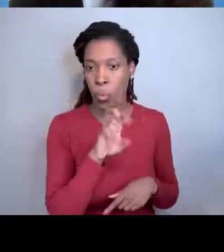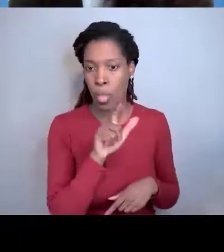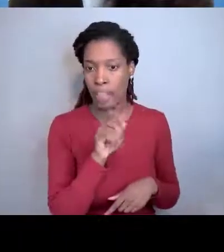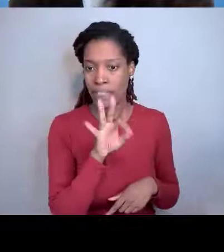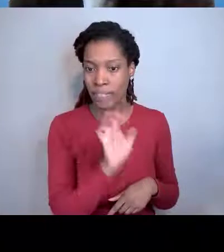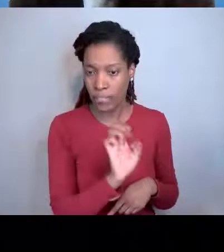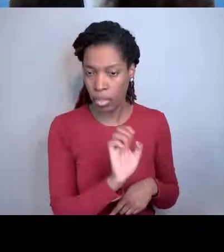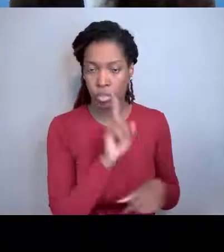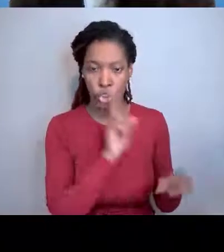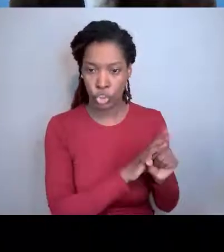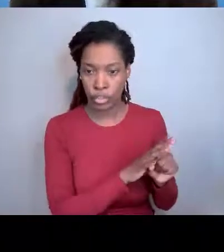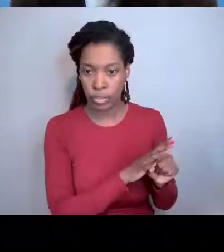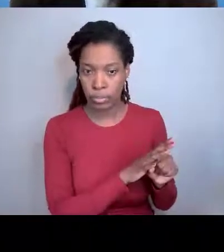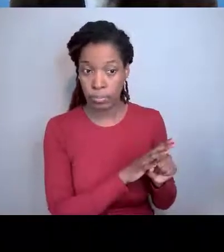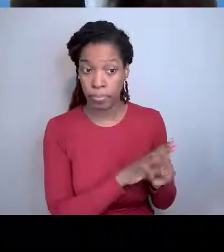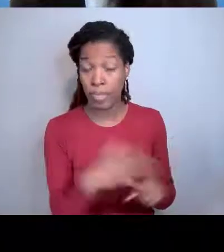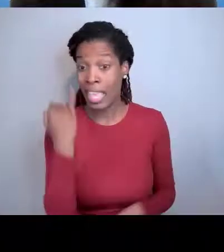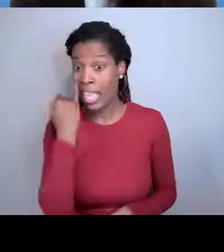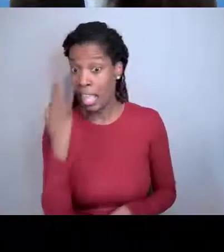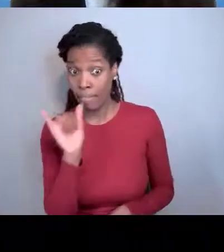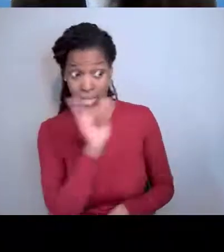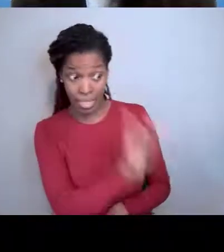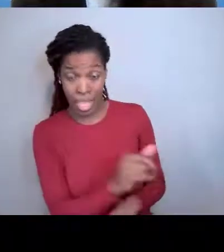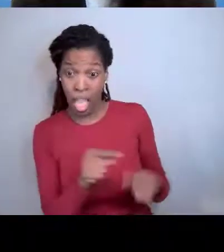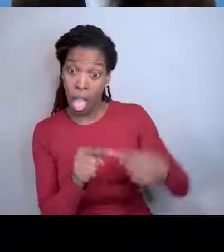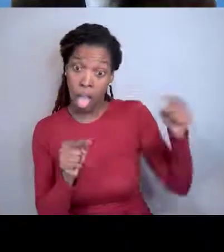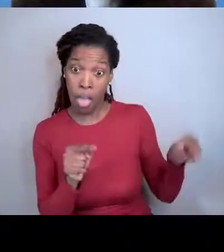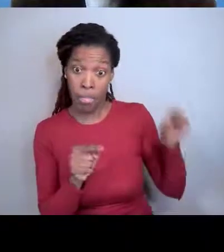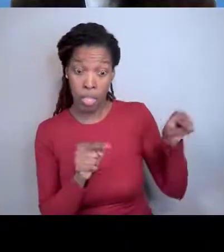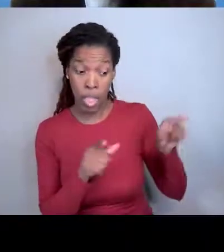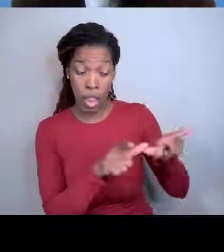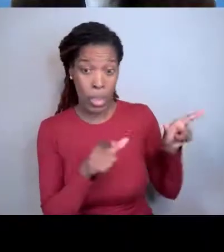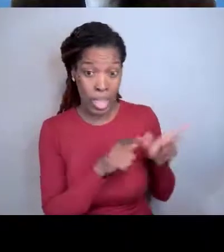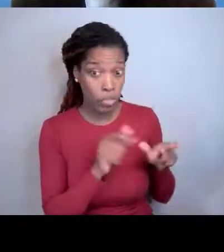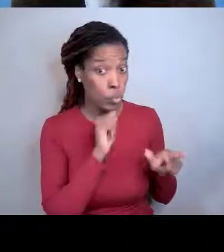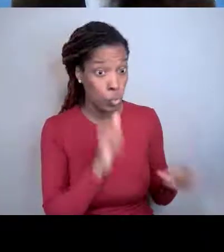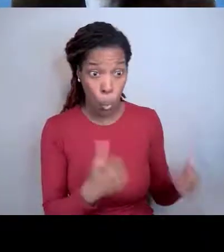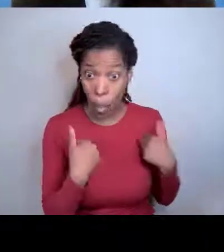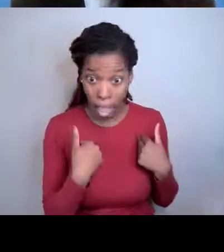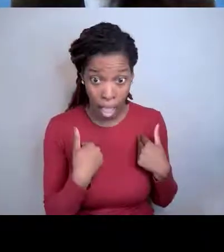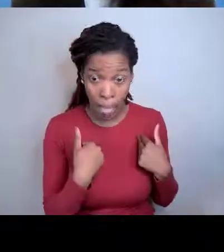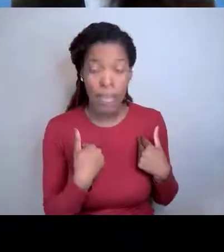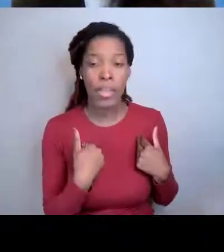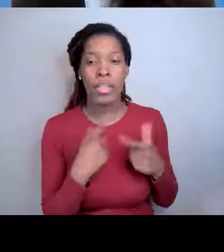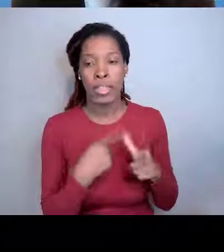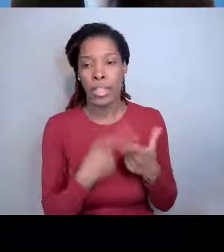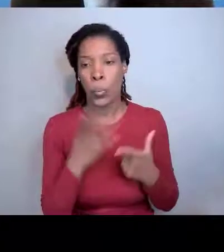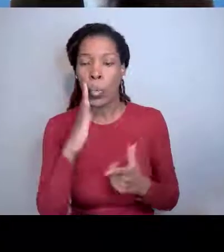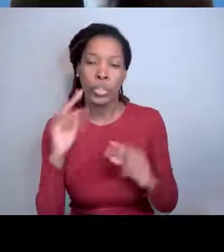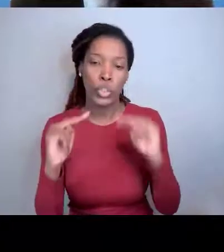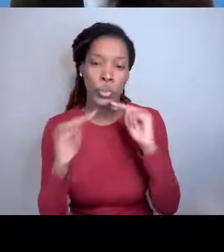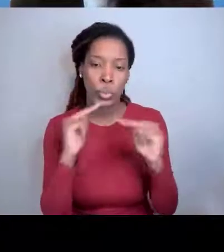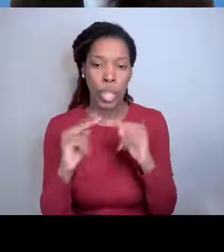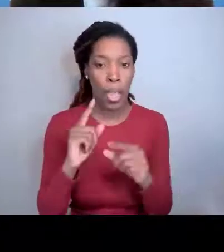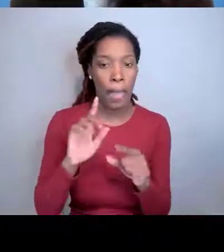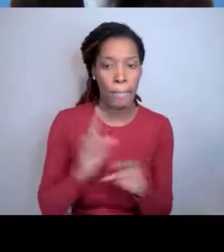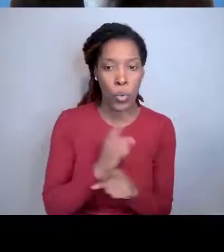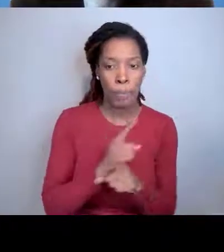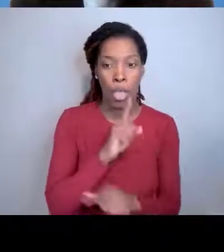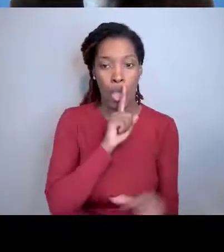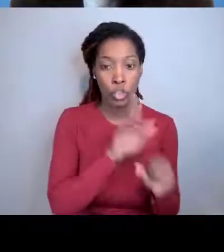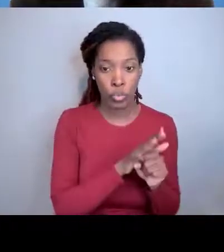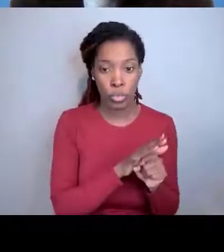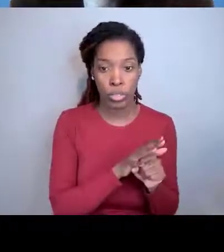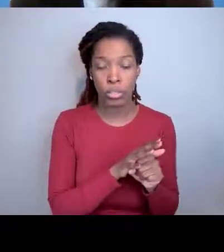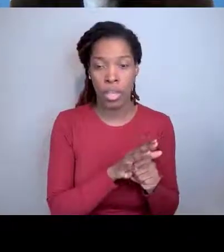alternate performance site does not have an assurance, OLAW will negotiate the appropriate assurance upon request by